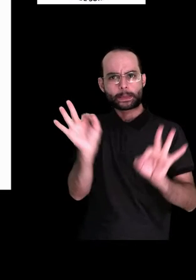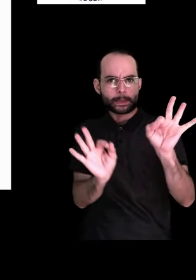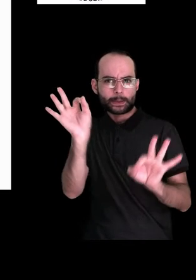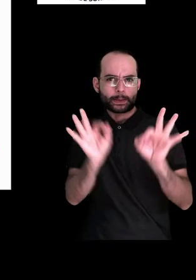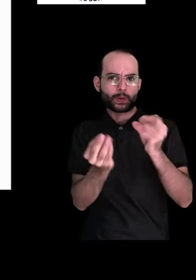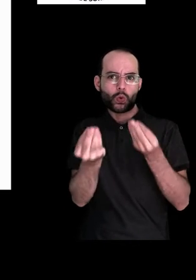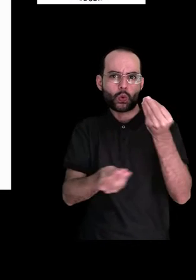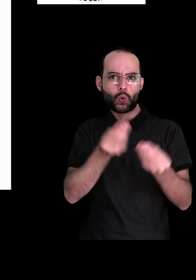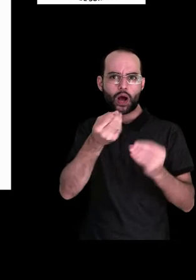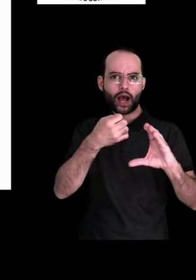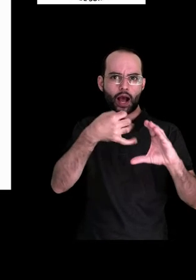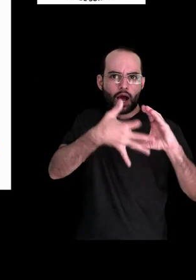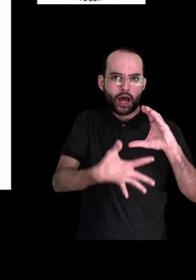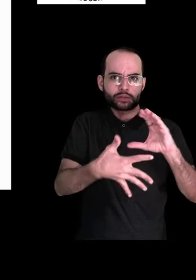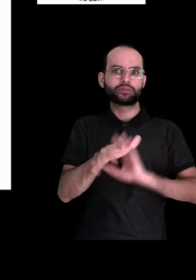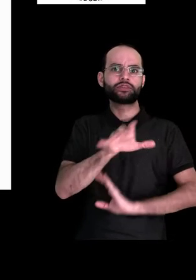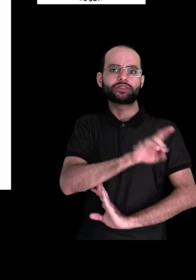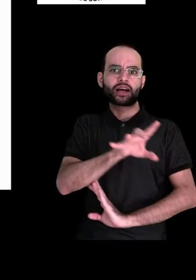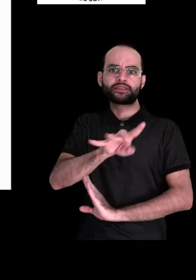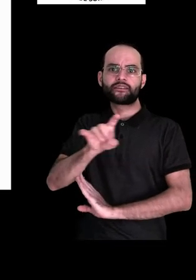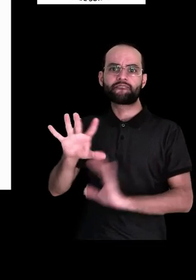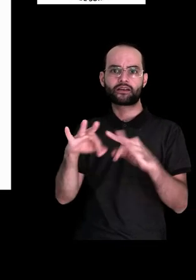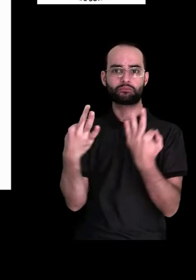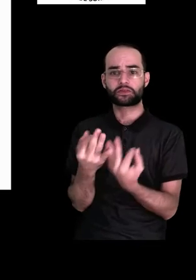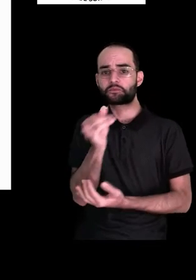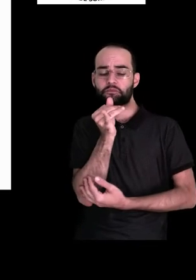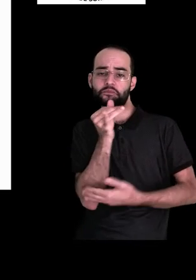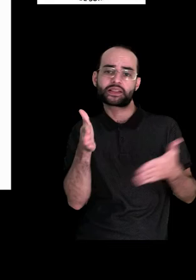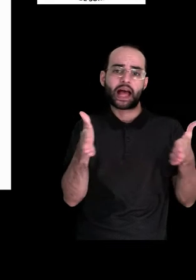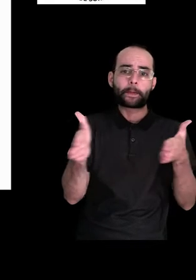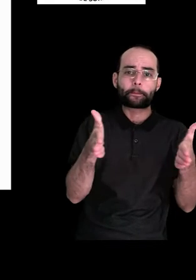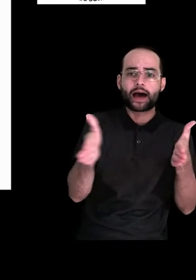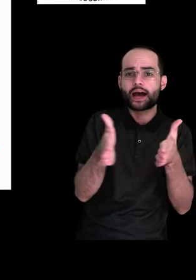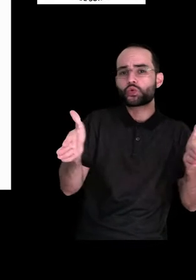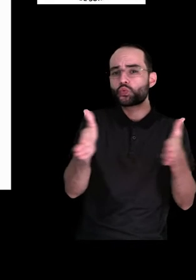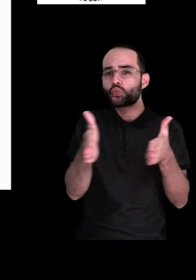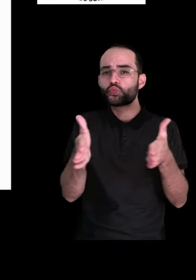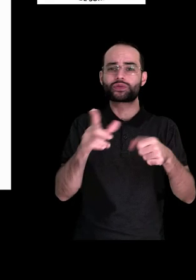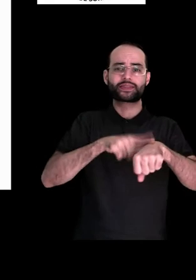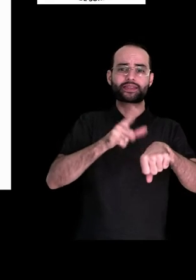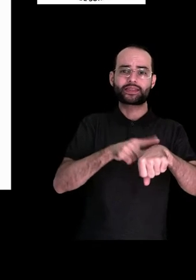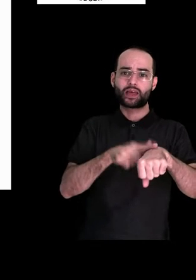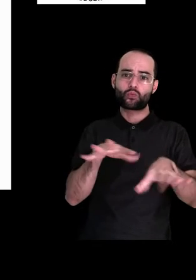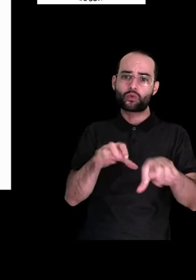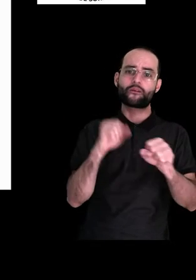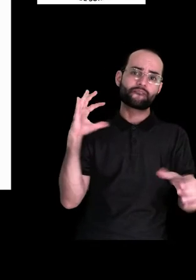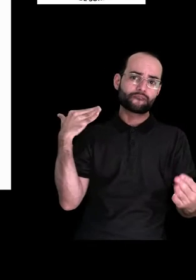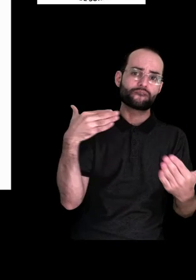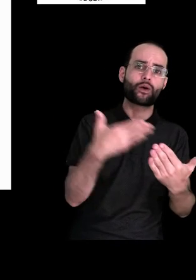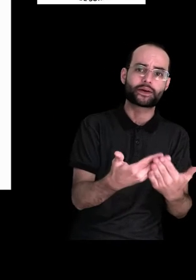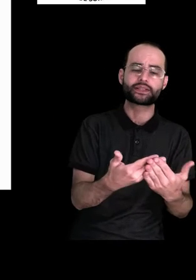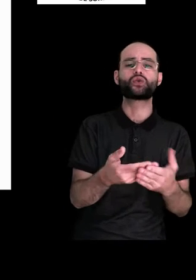you can see a mug lying on the floor with some coins coming out of it. The other one, on the right,